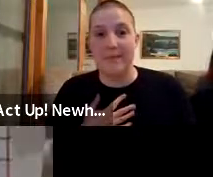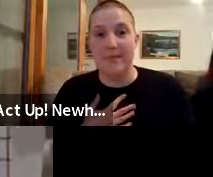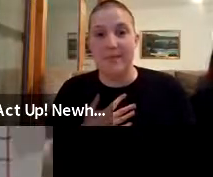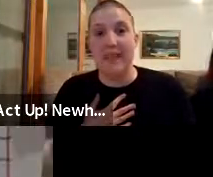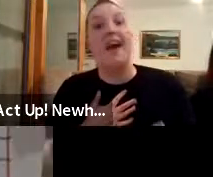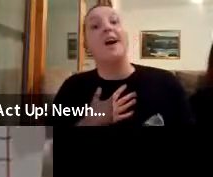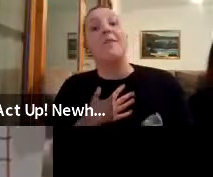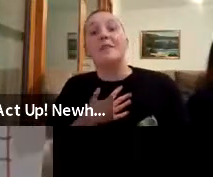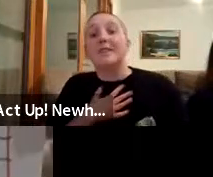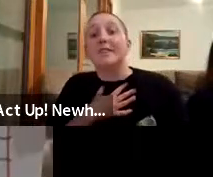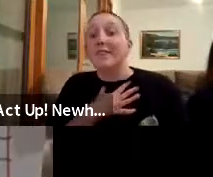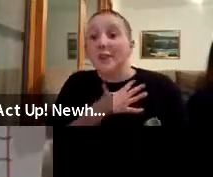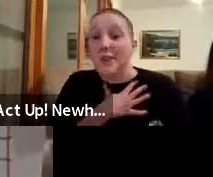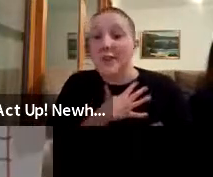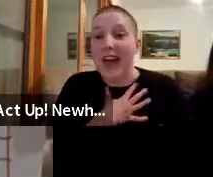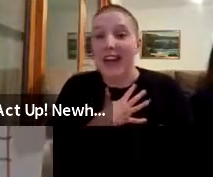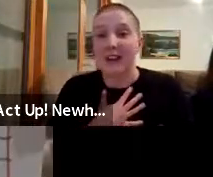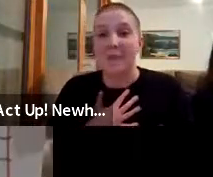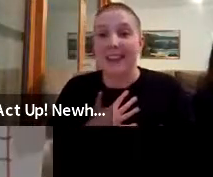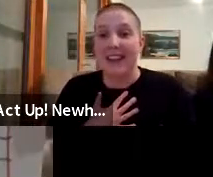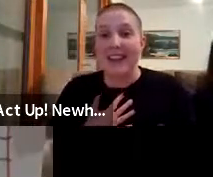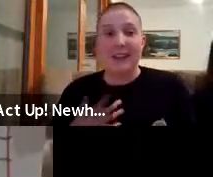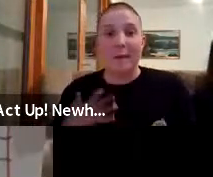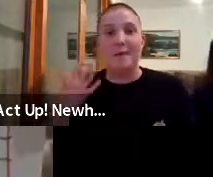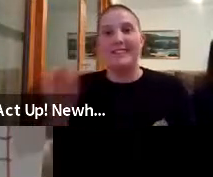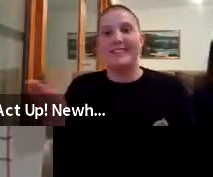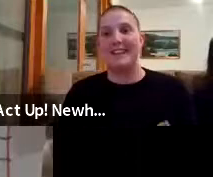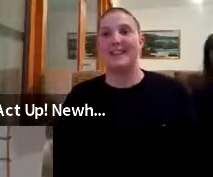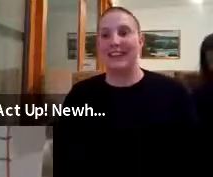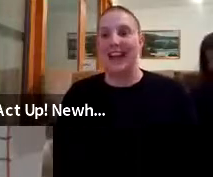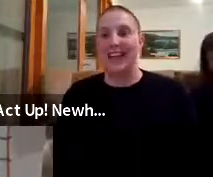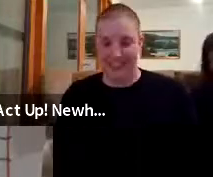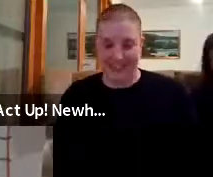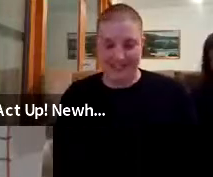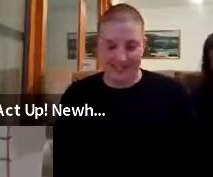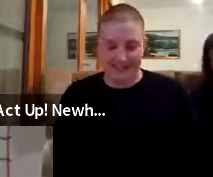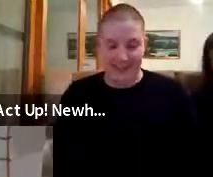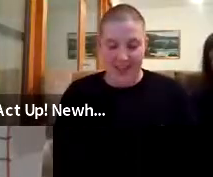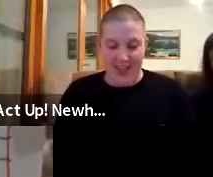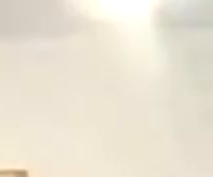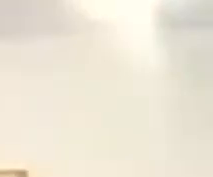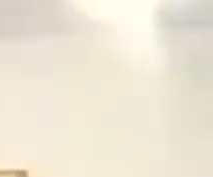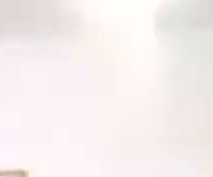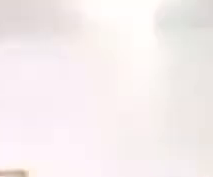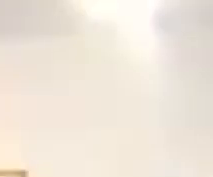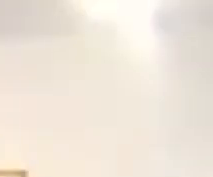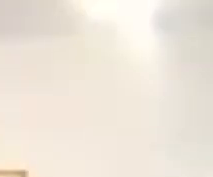to them, which was all the ACT UP's ideas about what Chile was like.